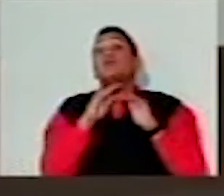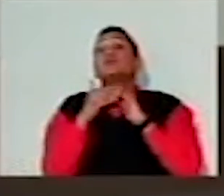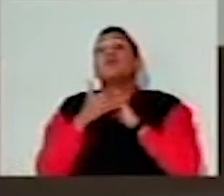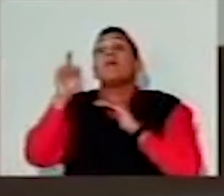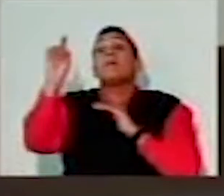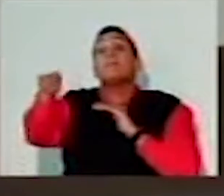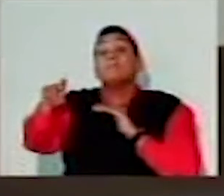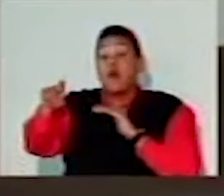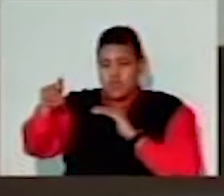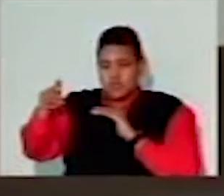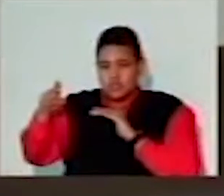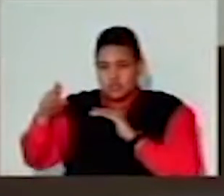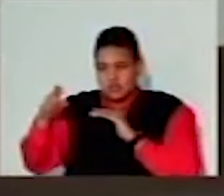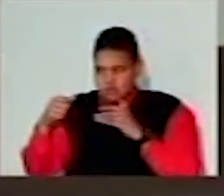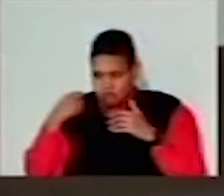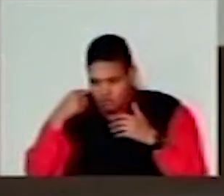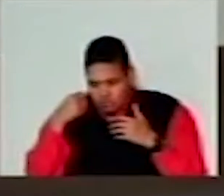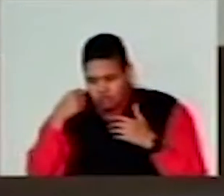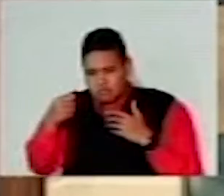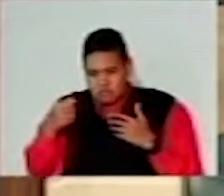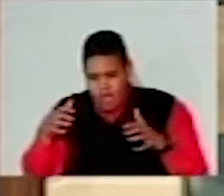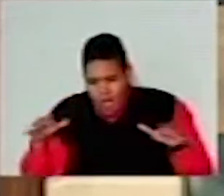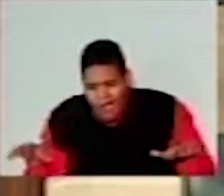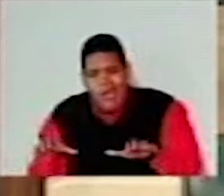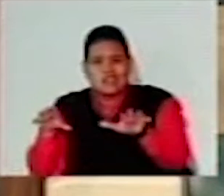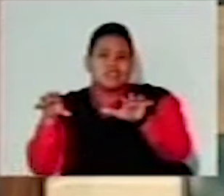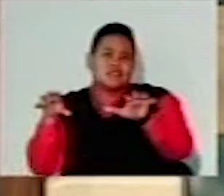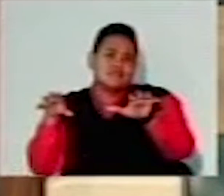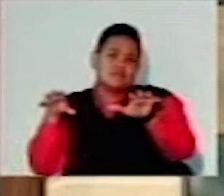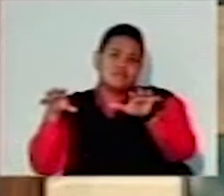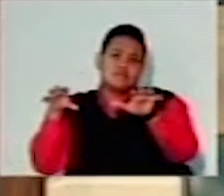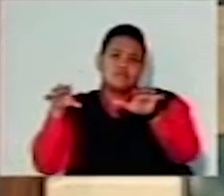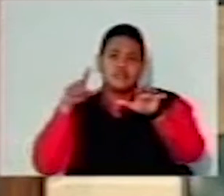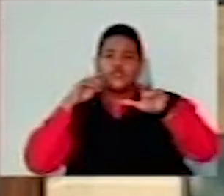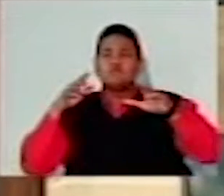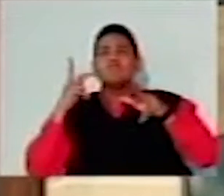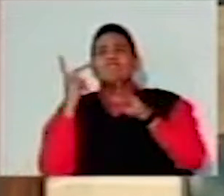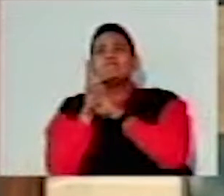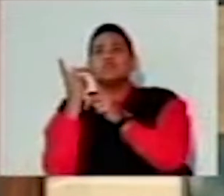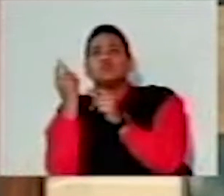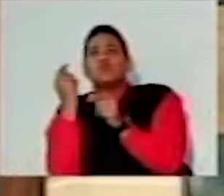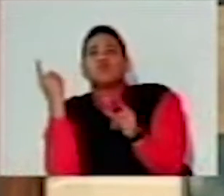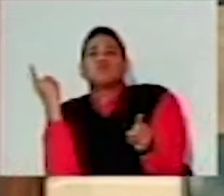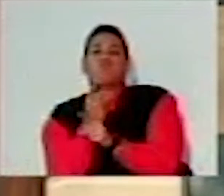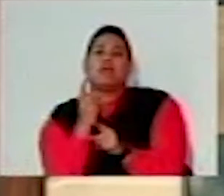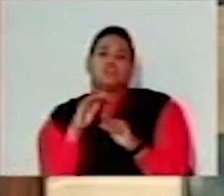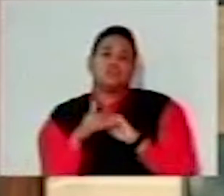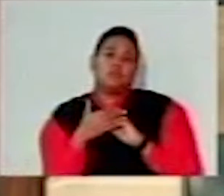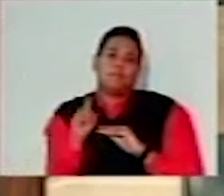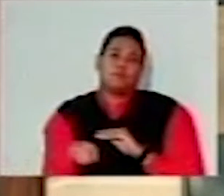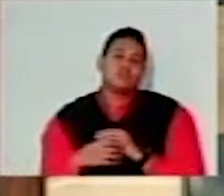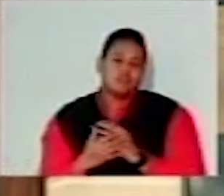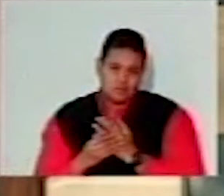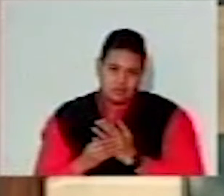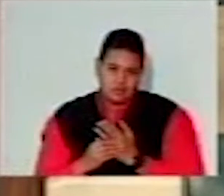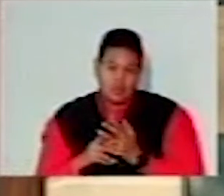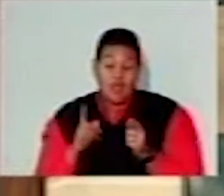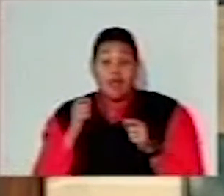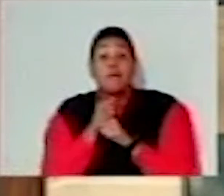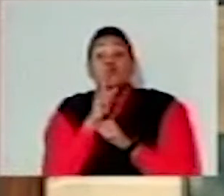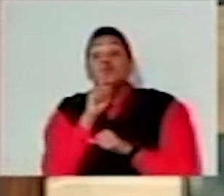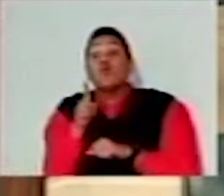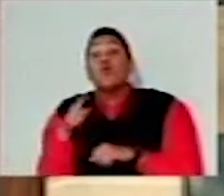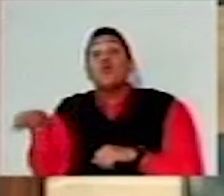must come forward and be active in upholding what is right in our country and make sure that